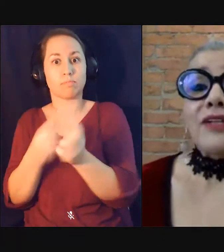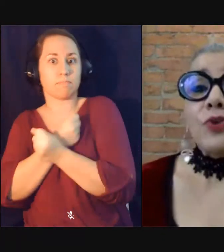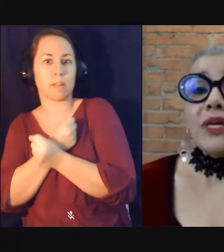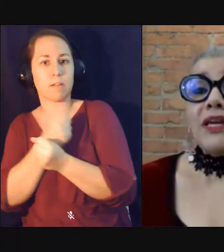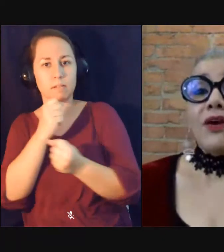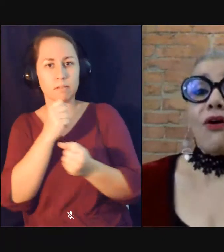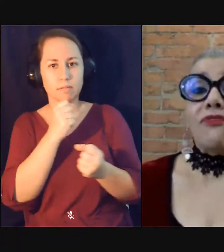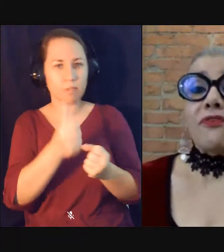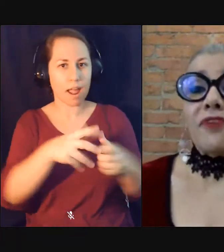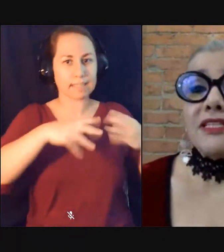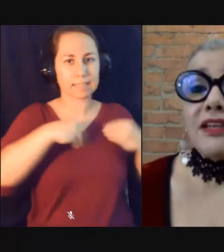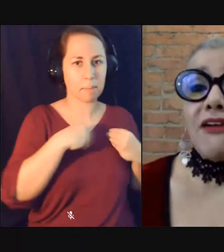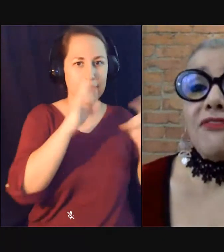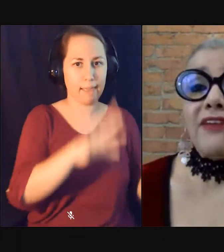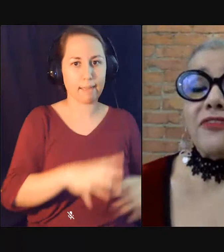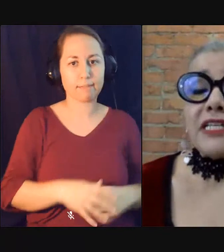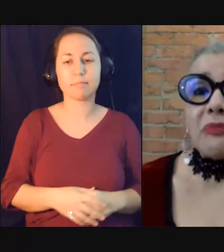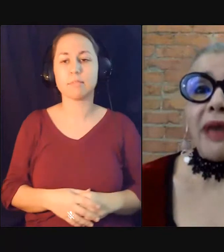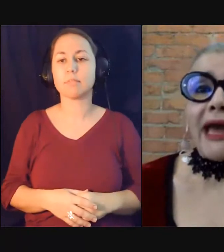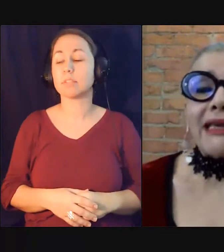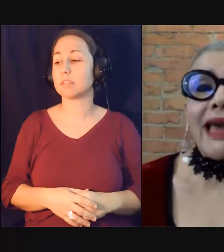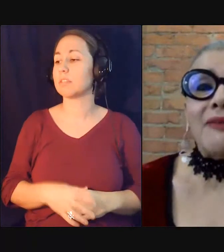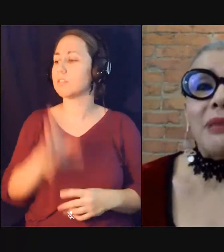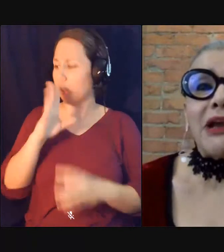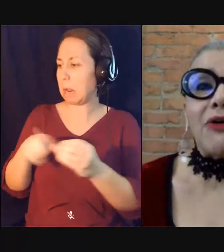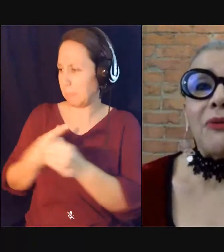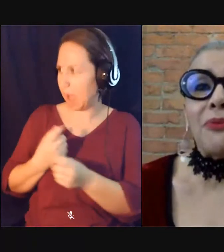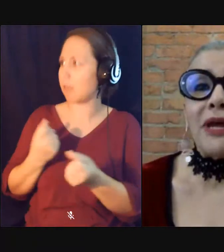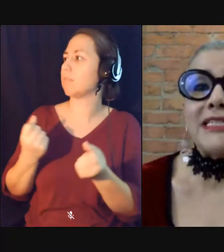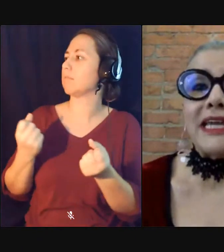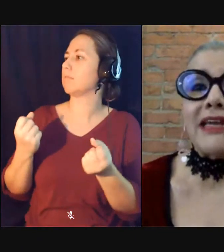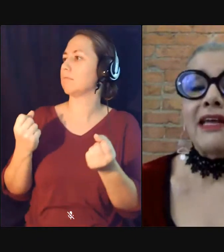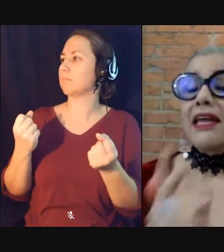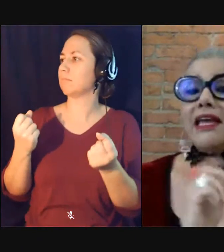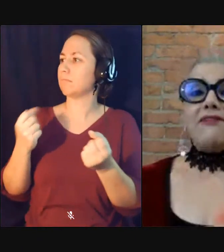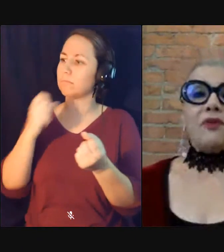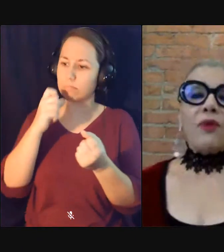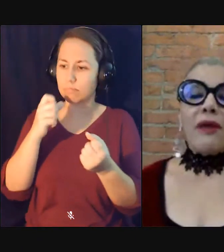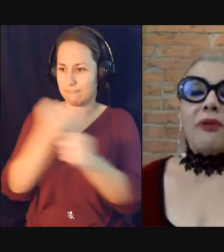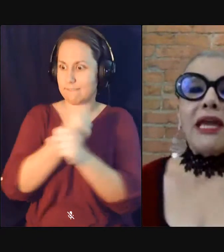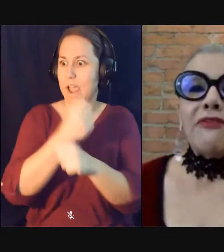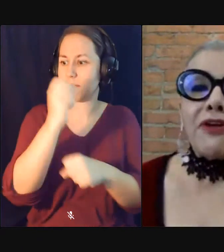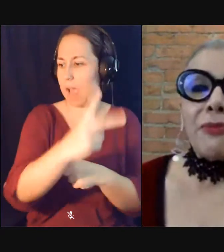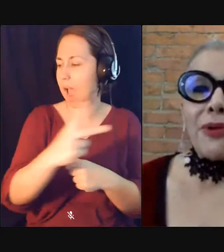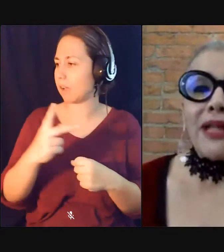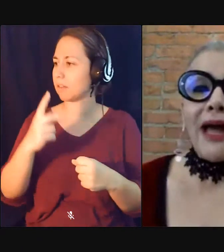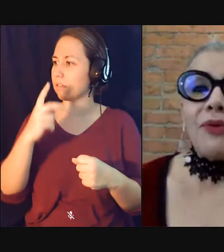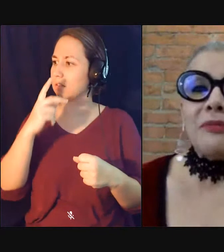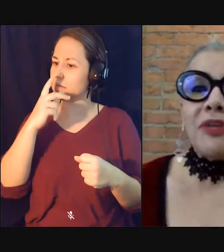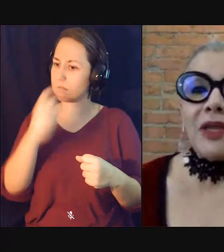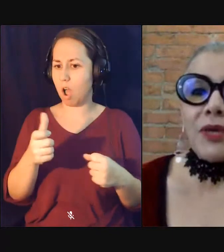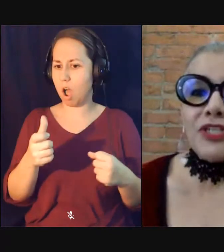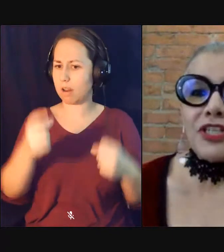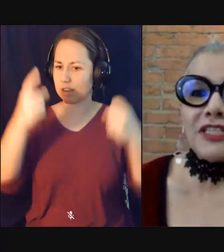Yeah. And talking of fierce love and fighting back and being uncompromising, even when we're being vulnerable, I